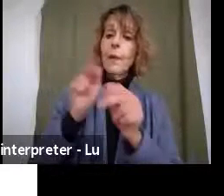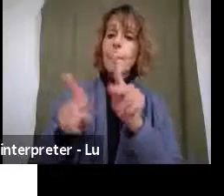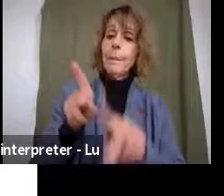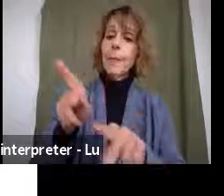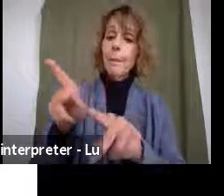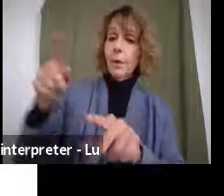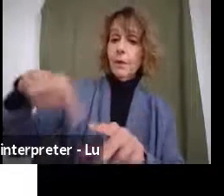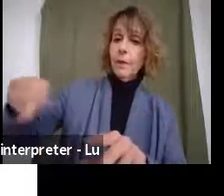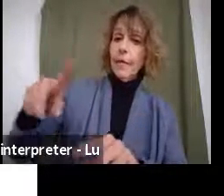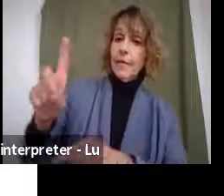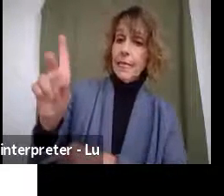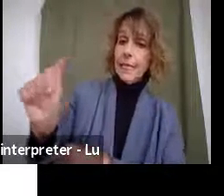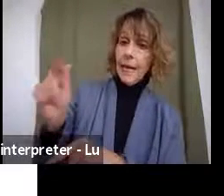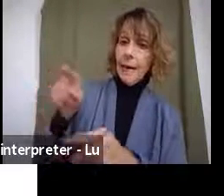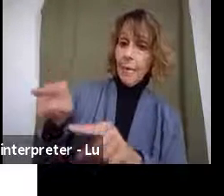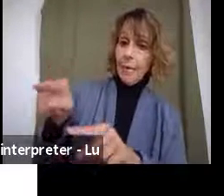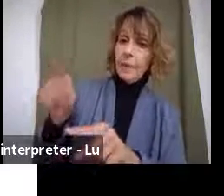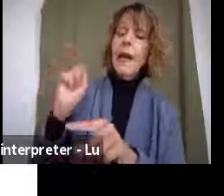people, other patients.